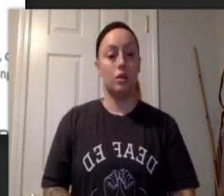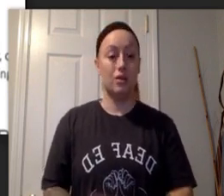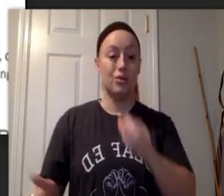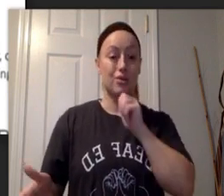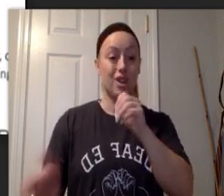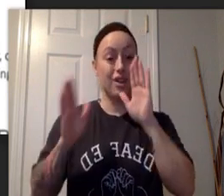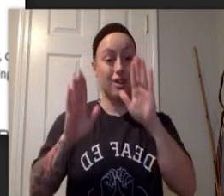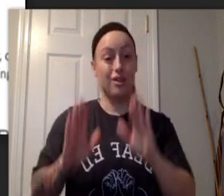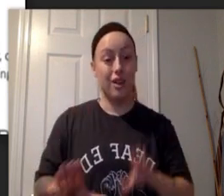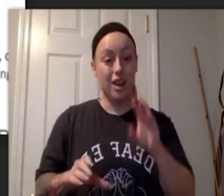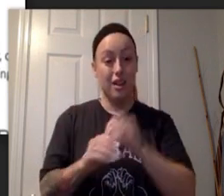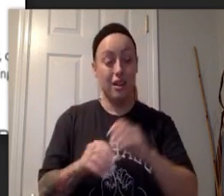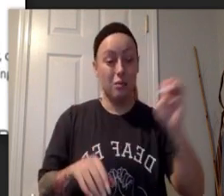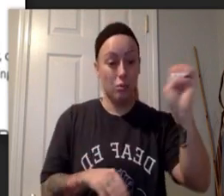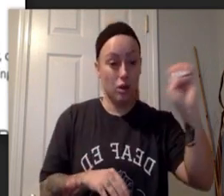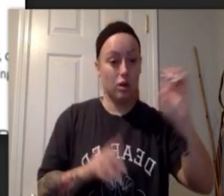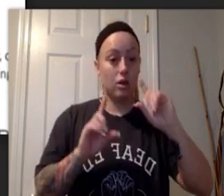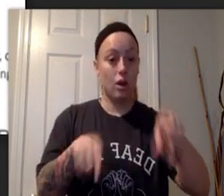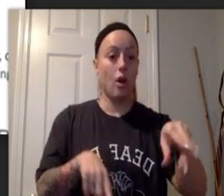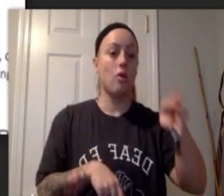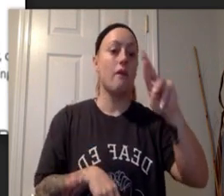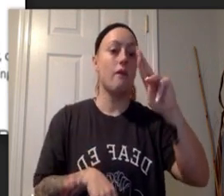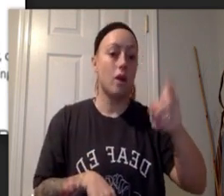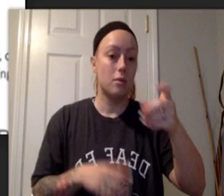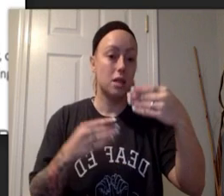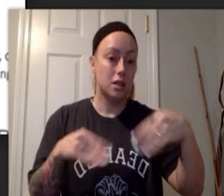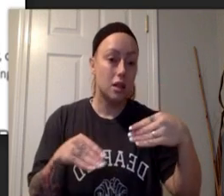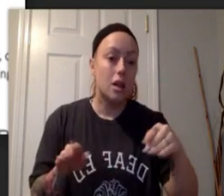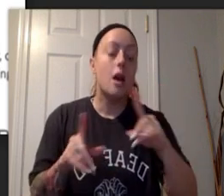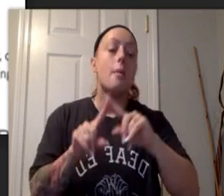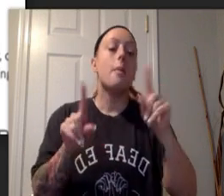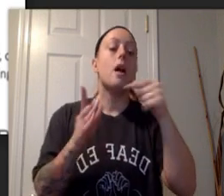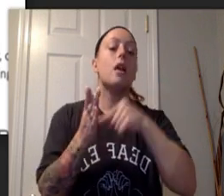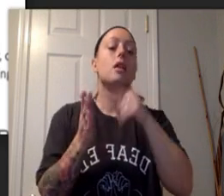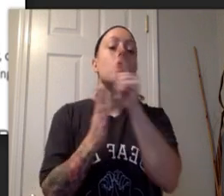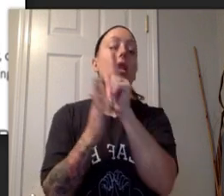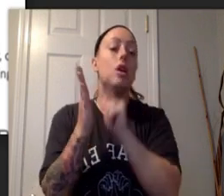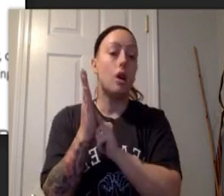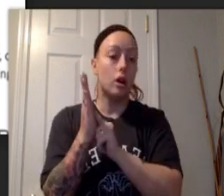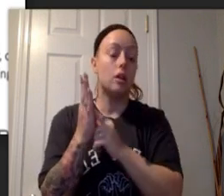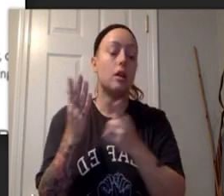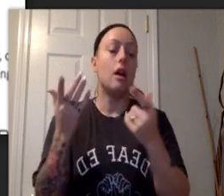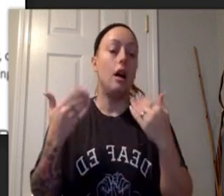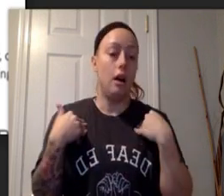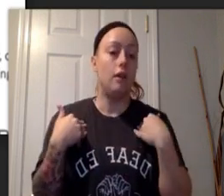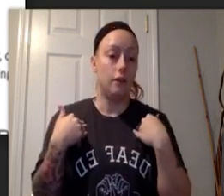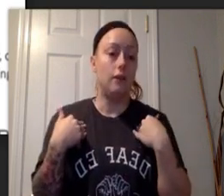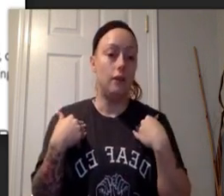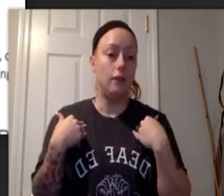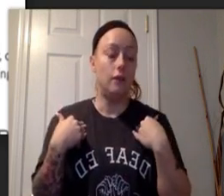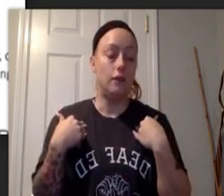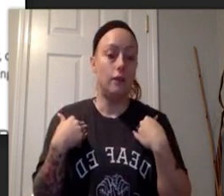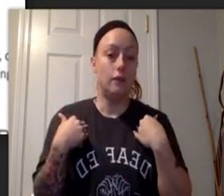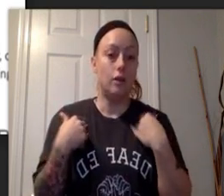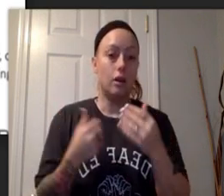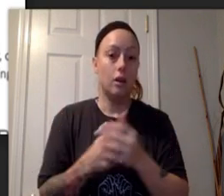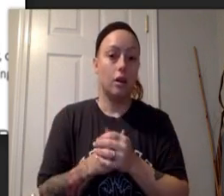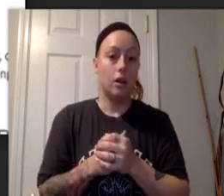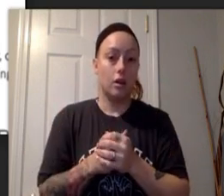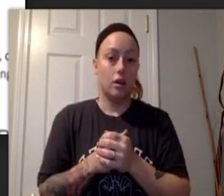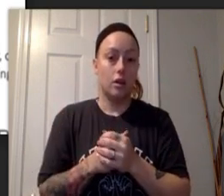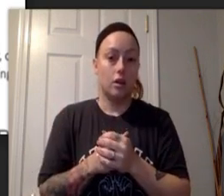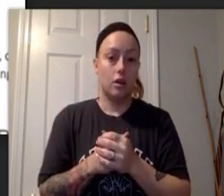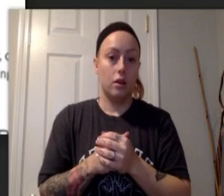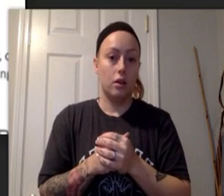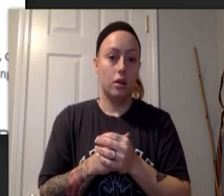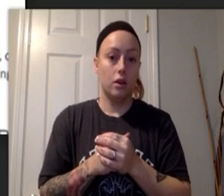emergency to go to a pharmacy. But these laws do exist, and there's also the bulk fund and standing orders